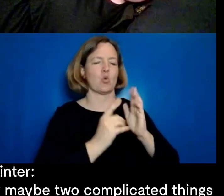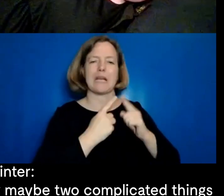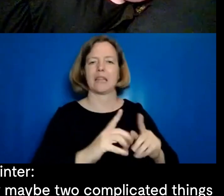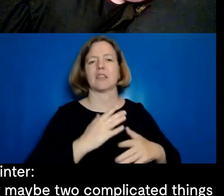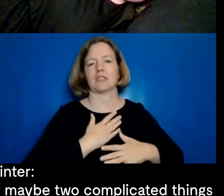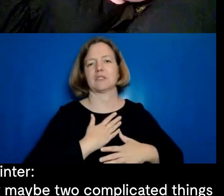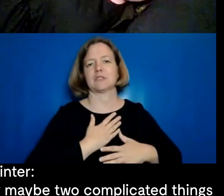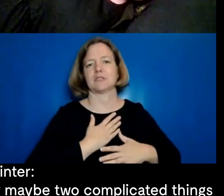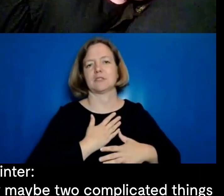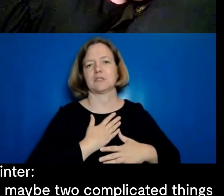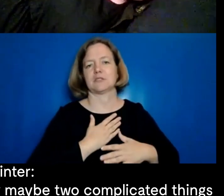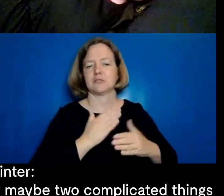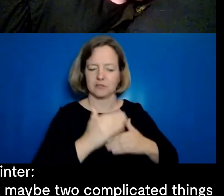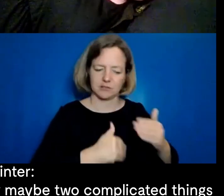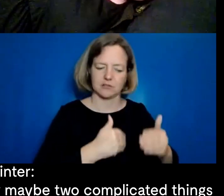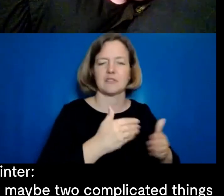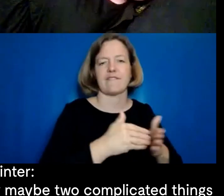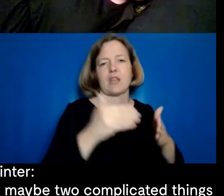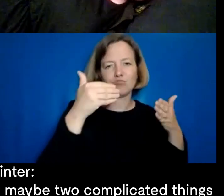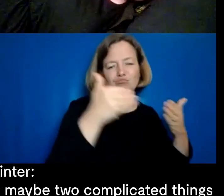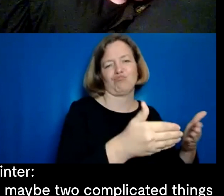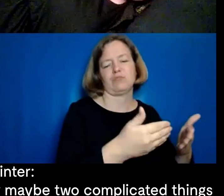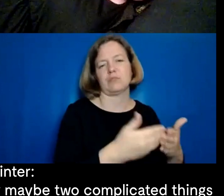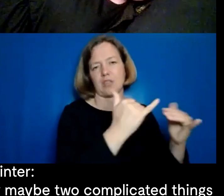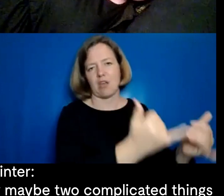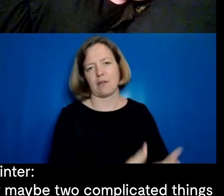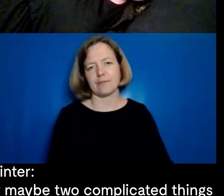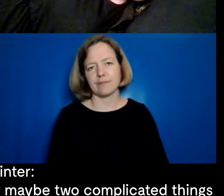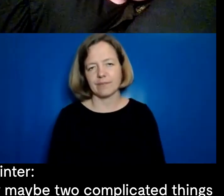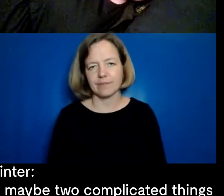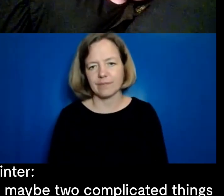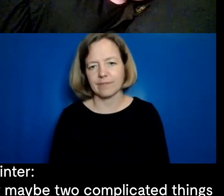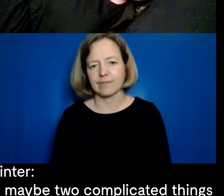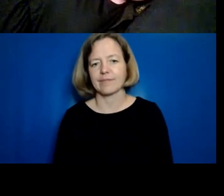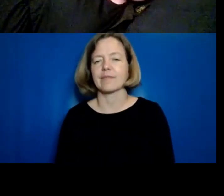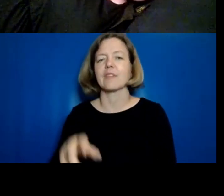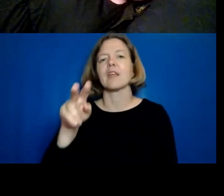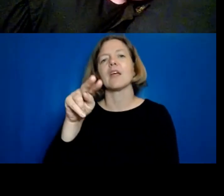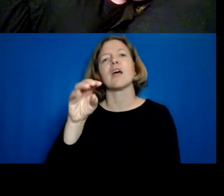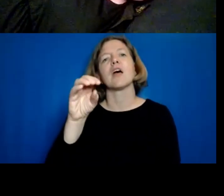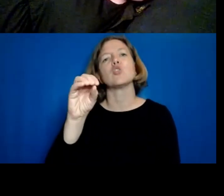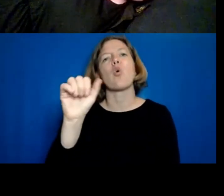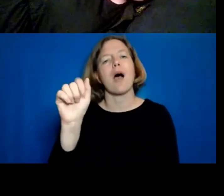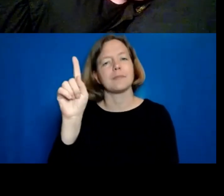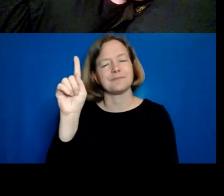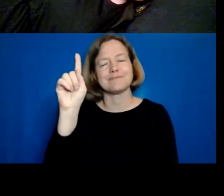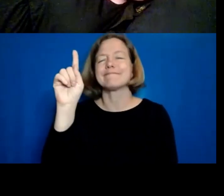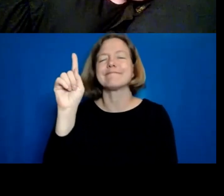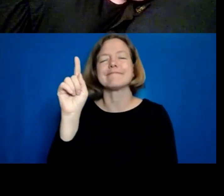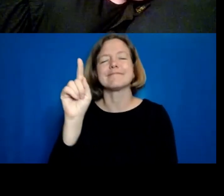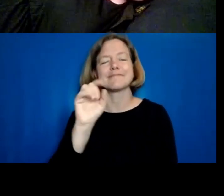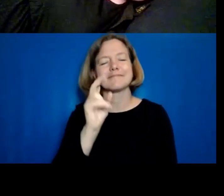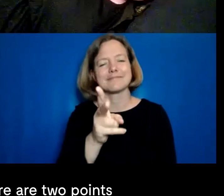And yeah, at the same time, to say maybe two complicated things about that. I think I'm also passionate about